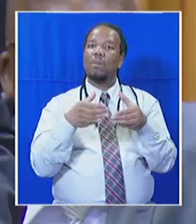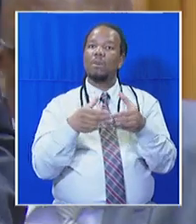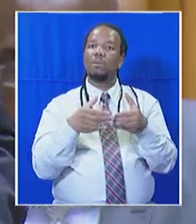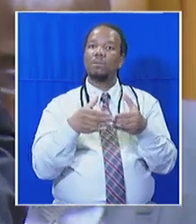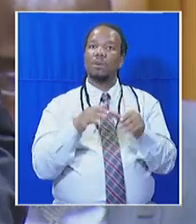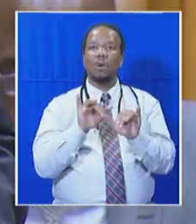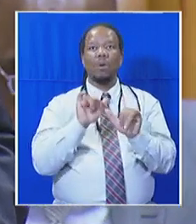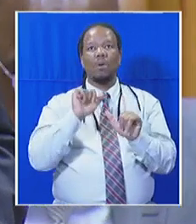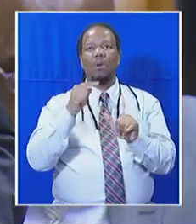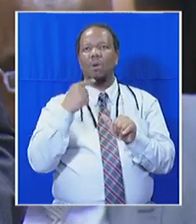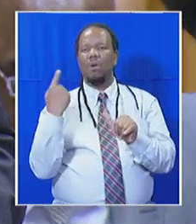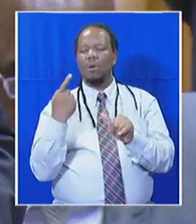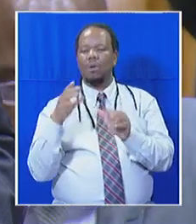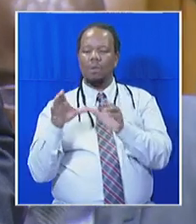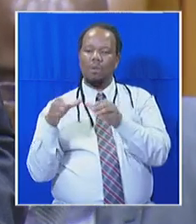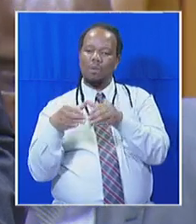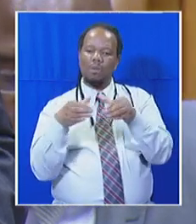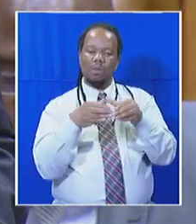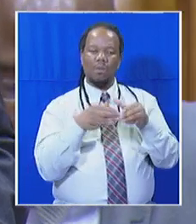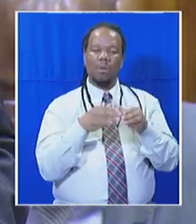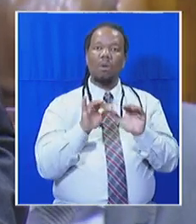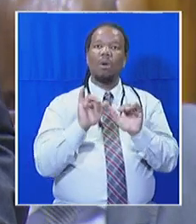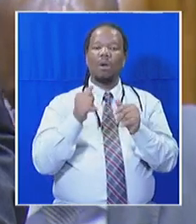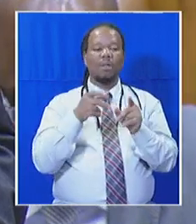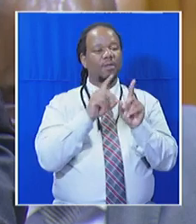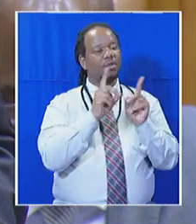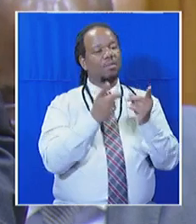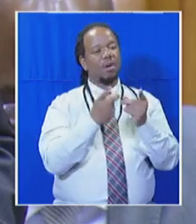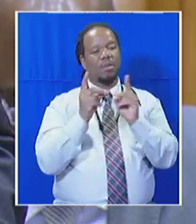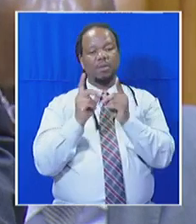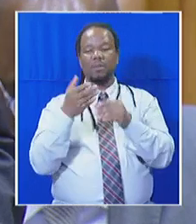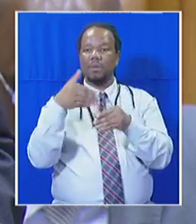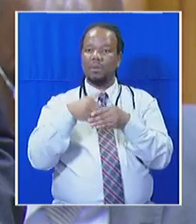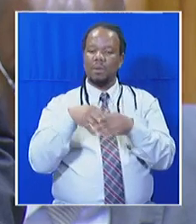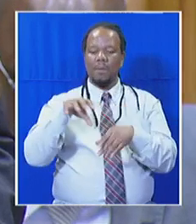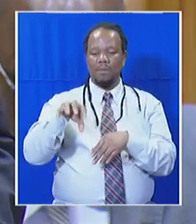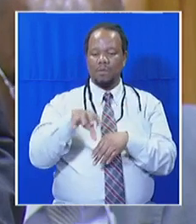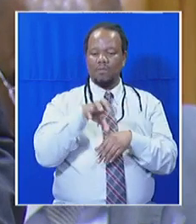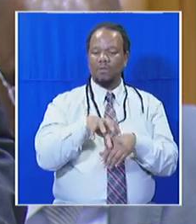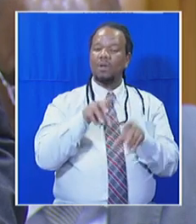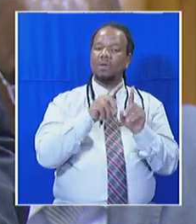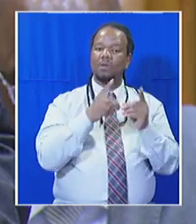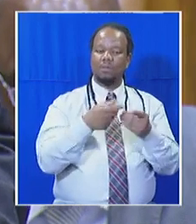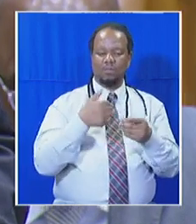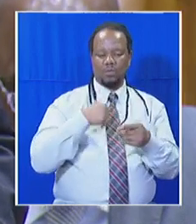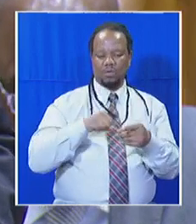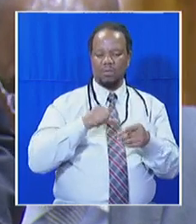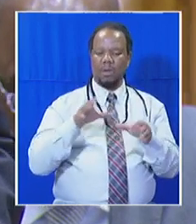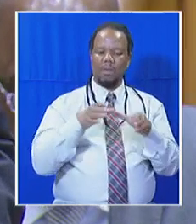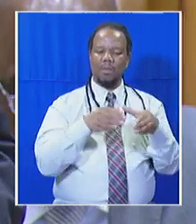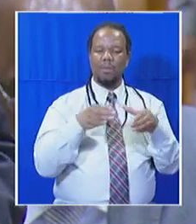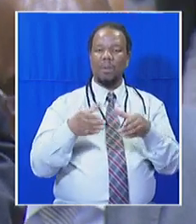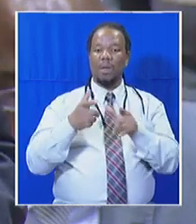all stakeholders, including relevant national departments, provincial departments, district municipalities, and